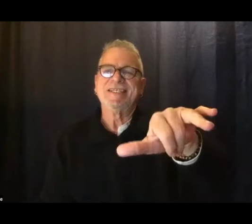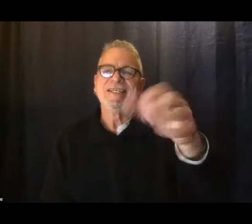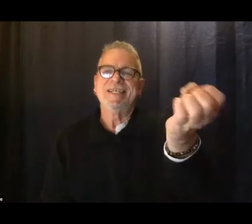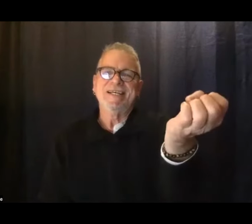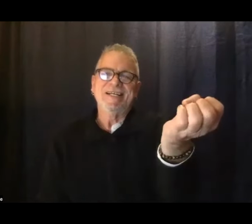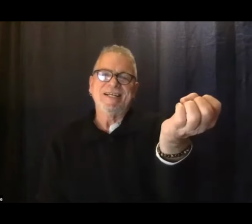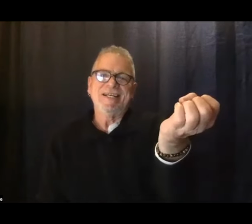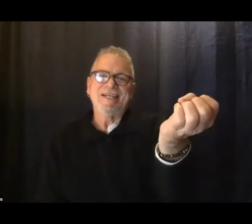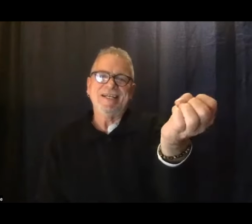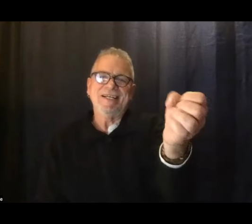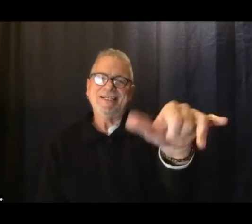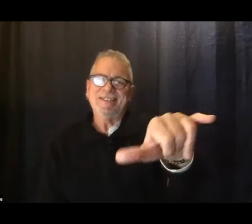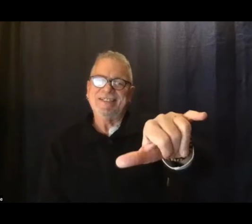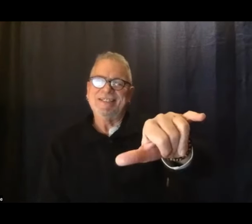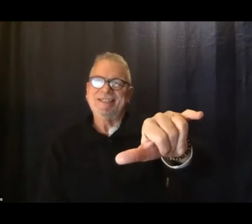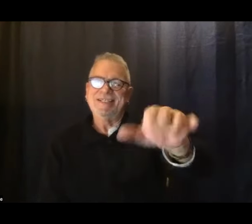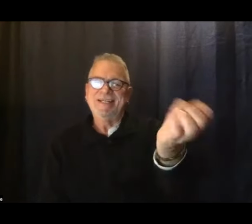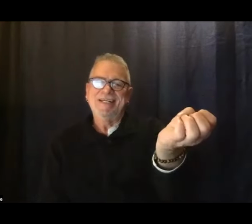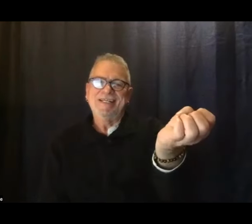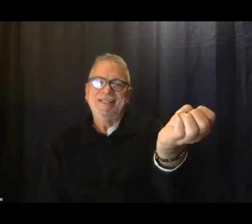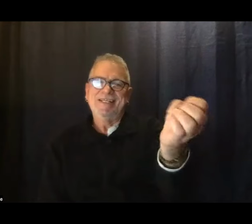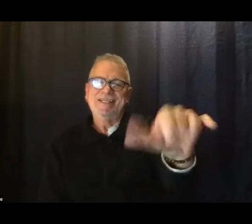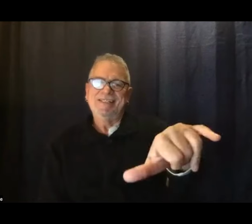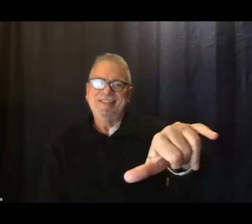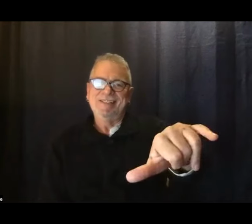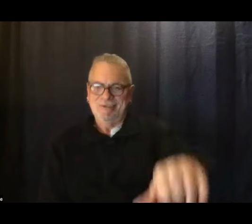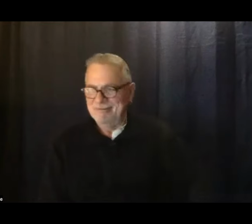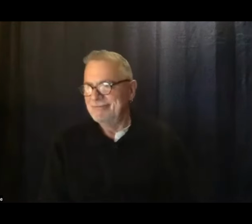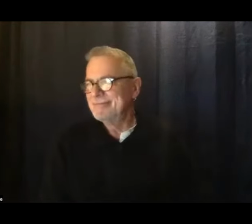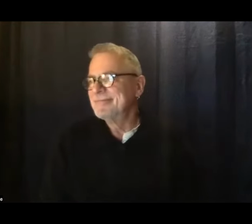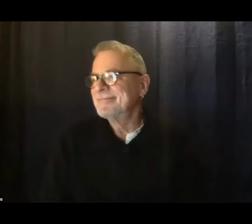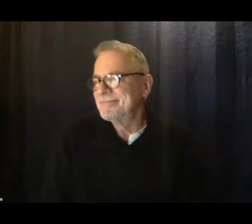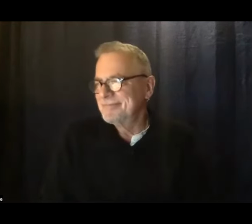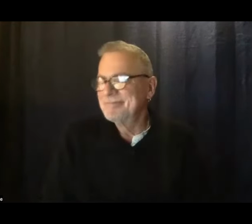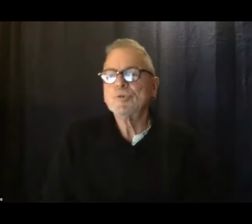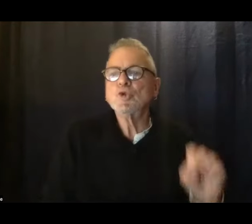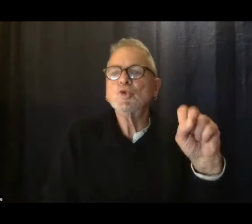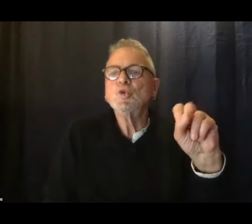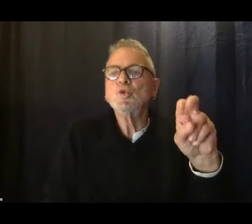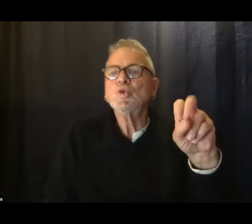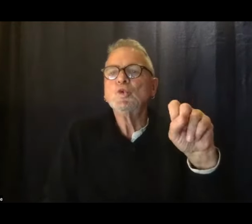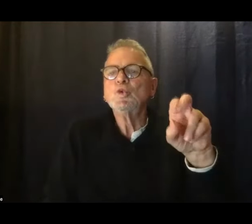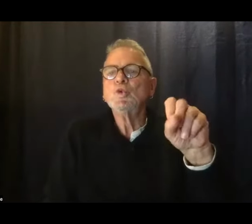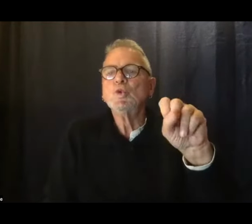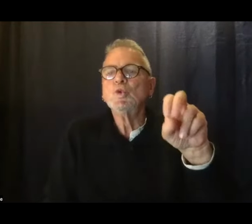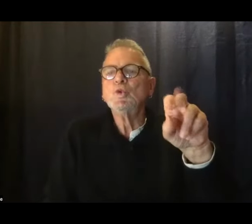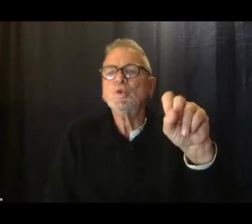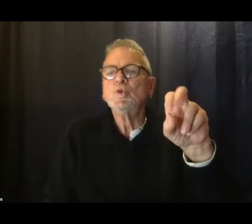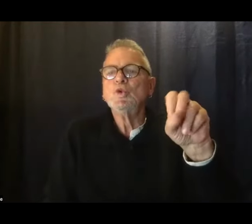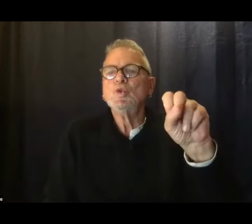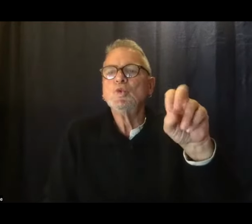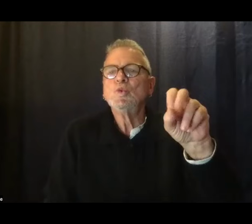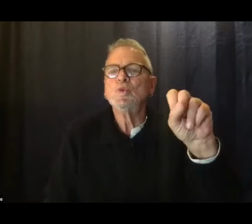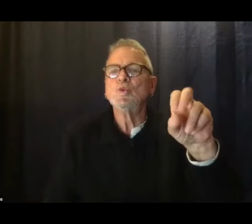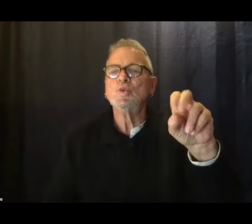skipped though, because the E-S-Y. And it has that rotation. So that's the word, the concept of